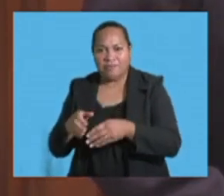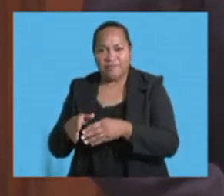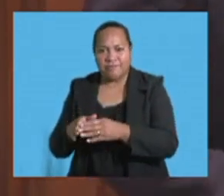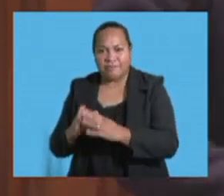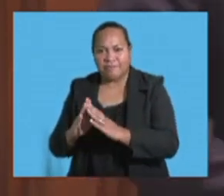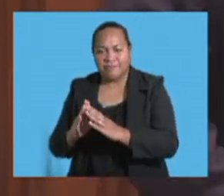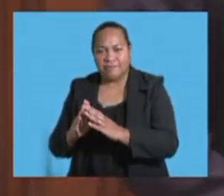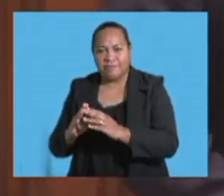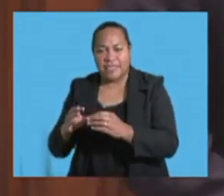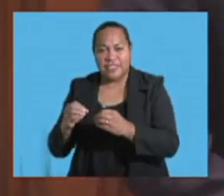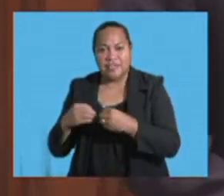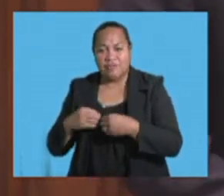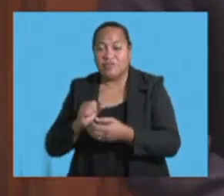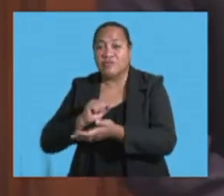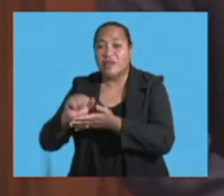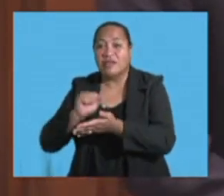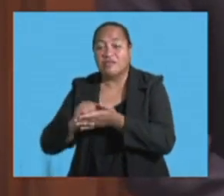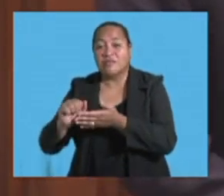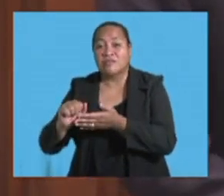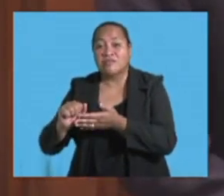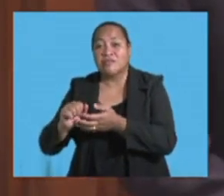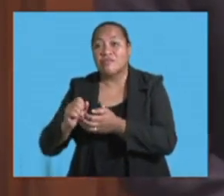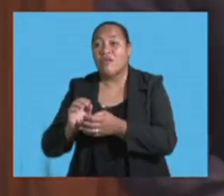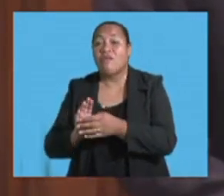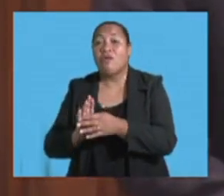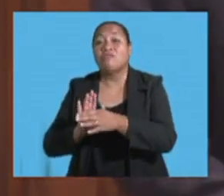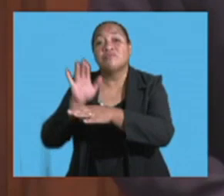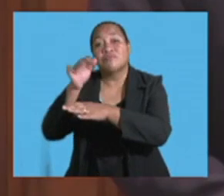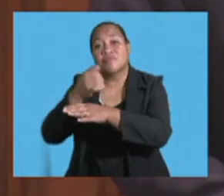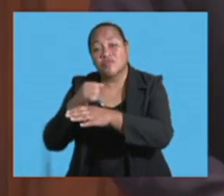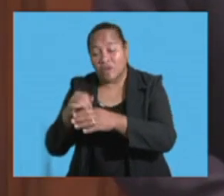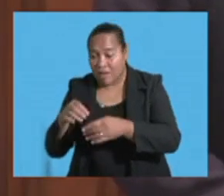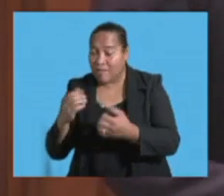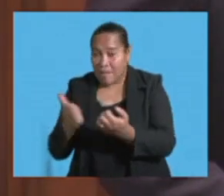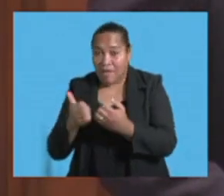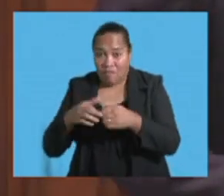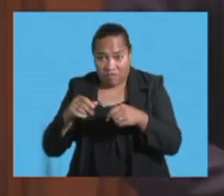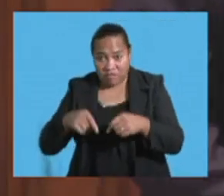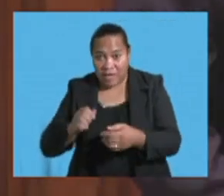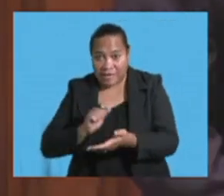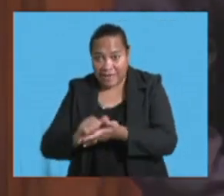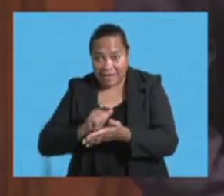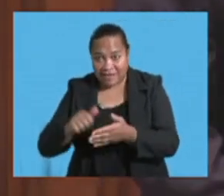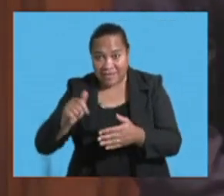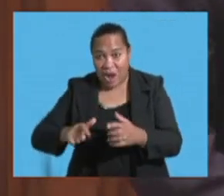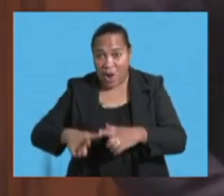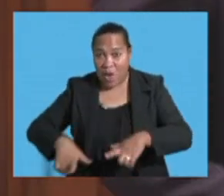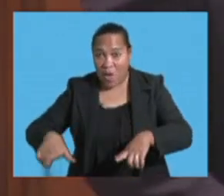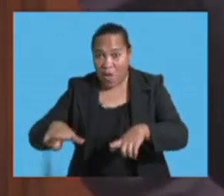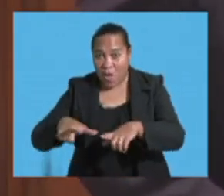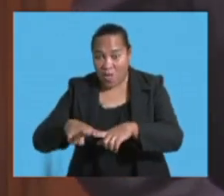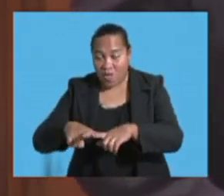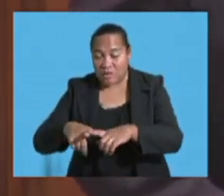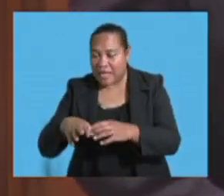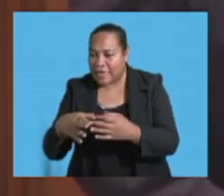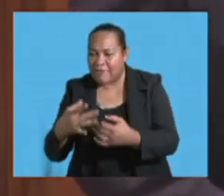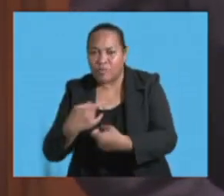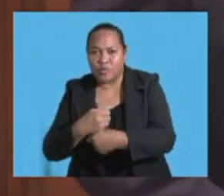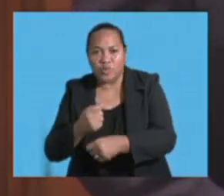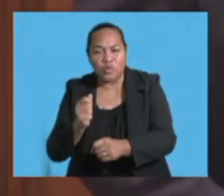fruits and vegetables, many for domestic market and in producing fruit